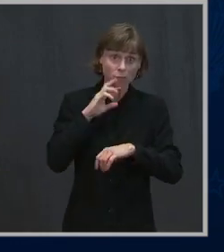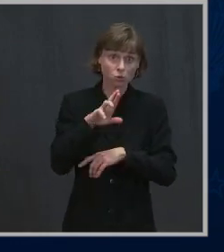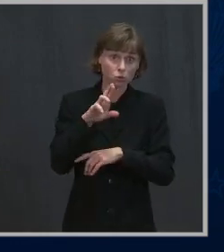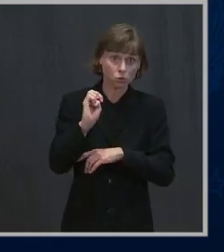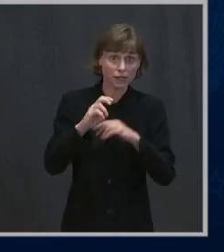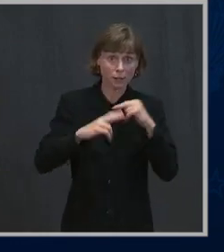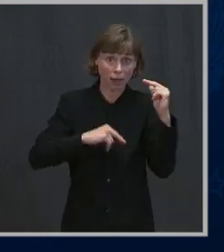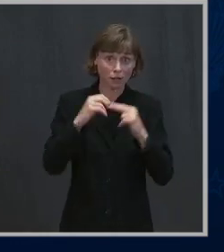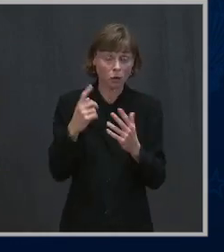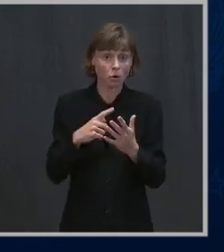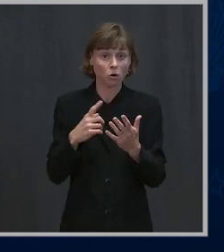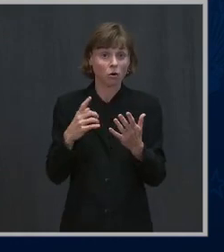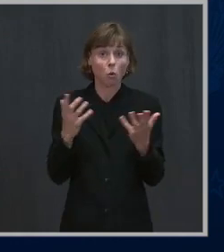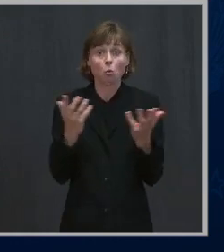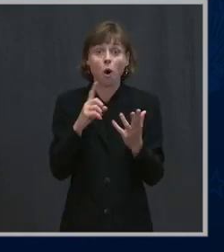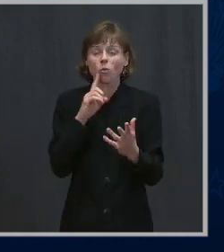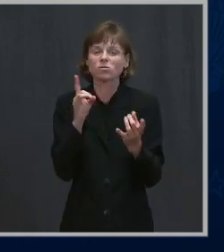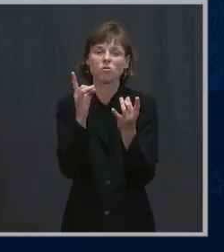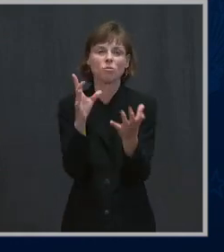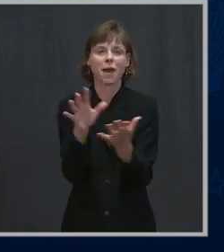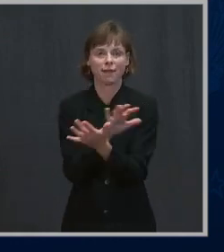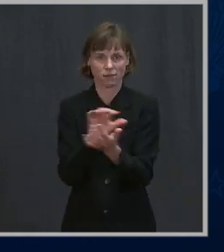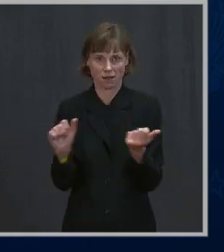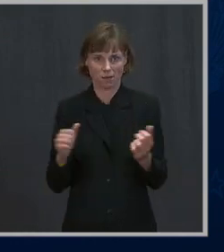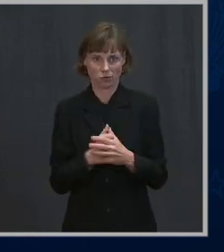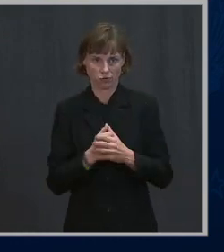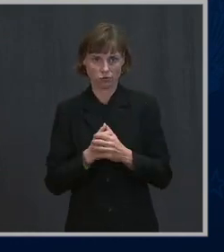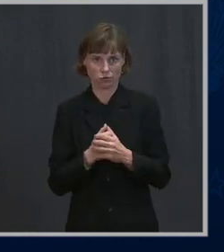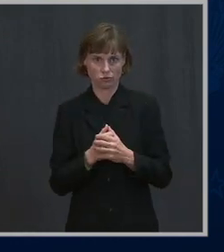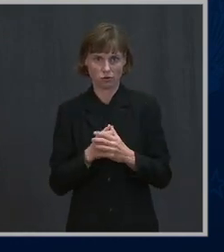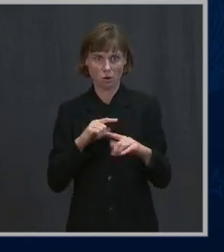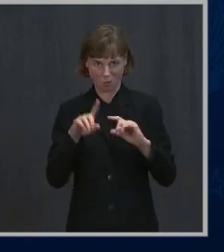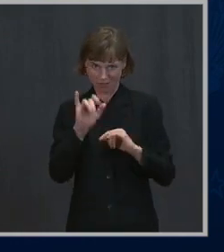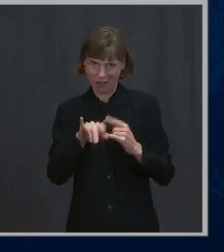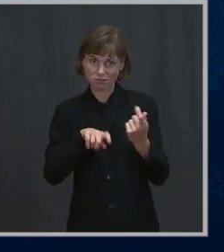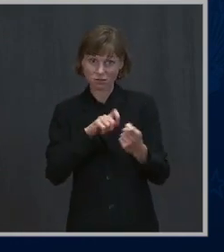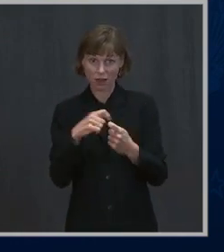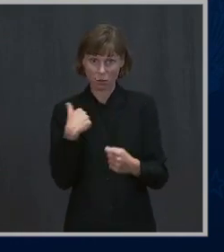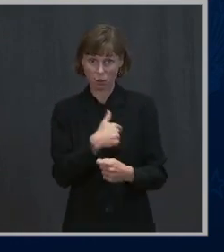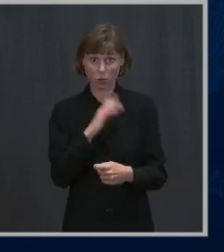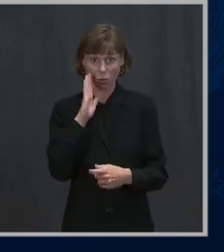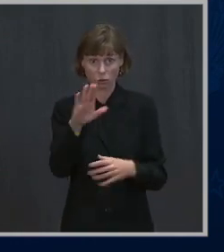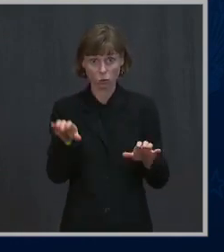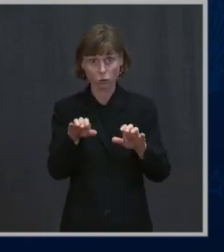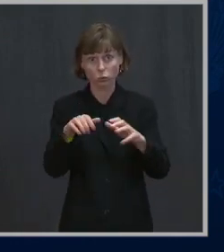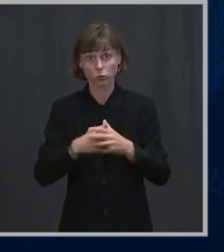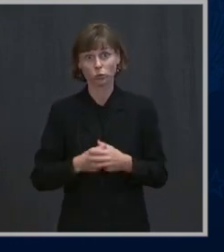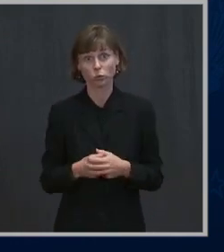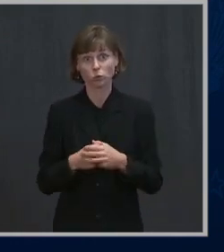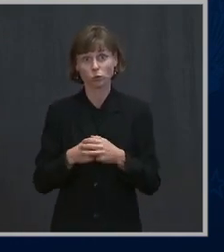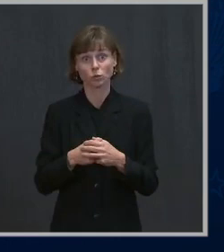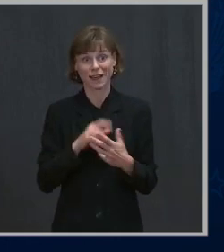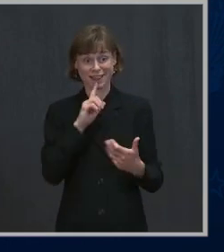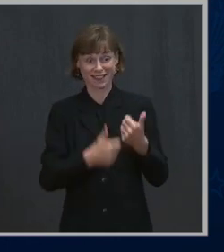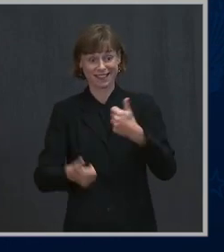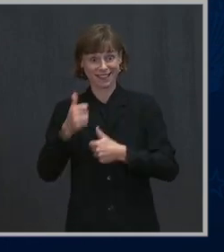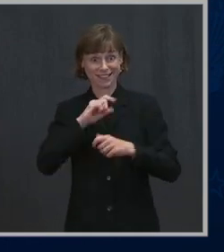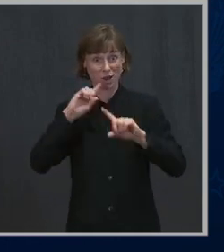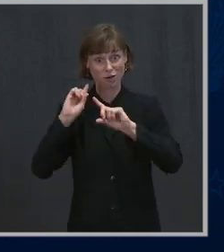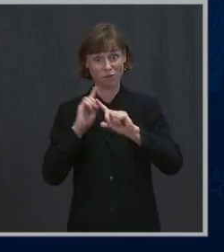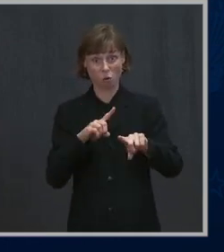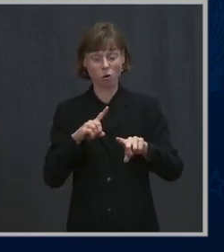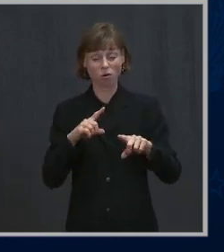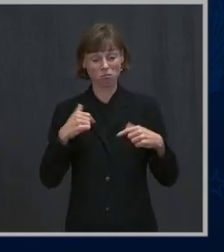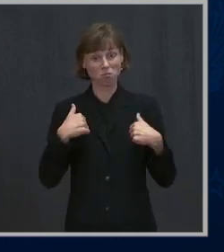badly damaged but that's precisely what we're going to do this executive order will position us to be